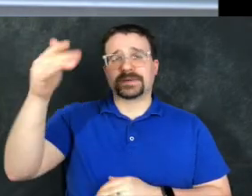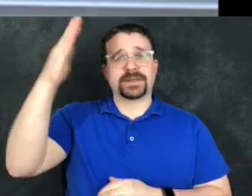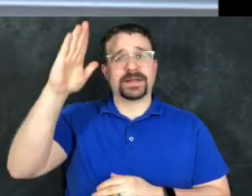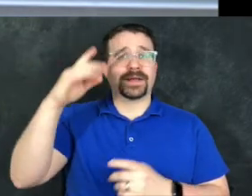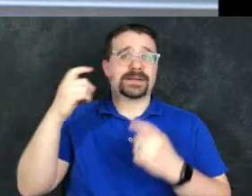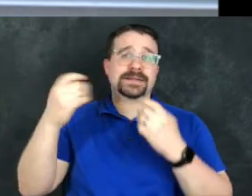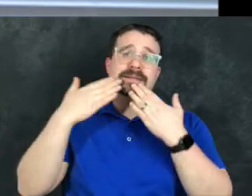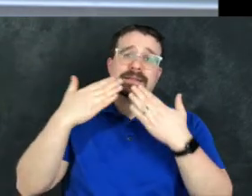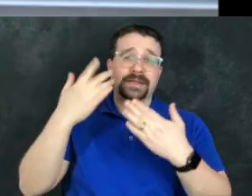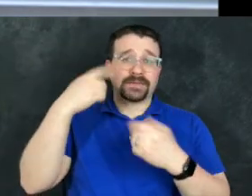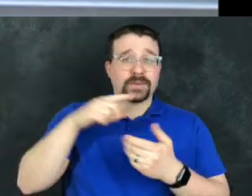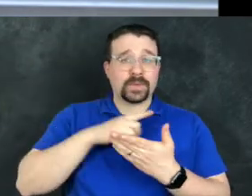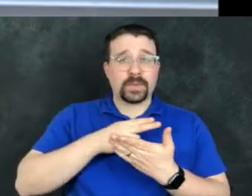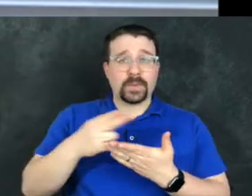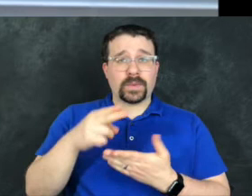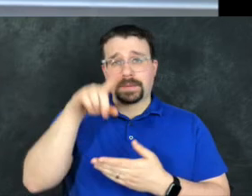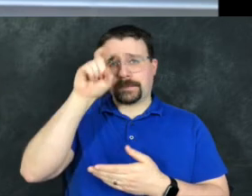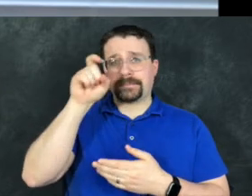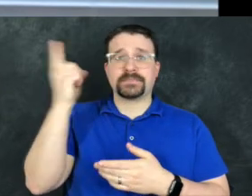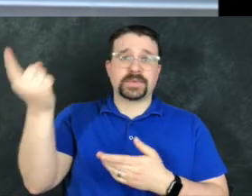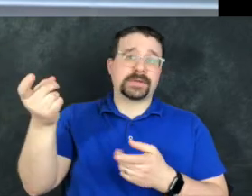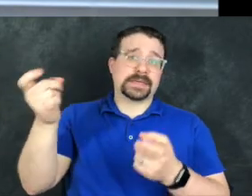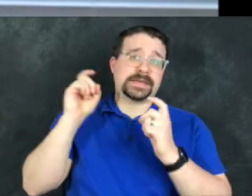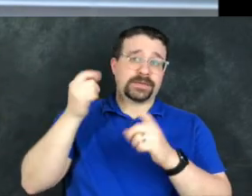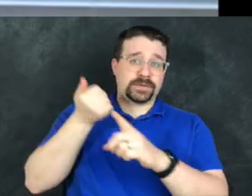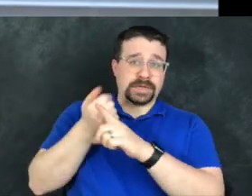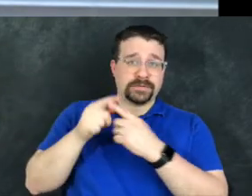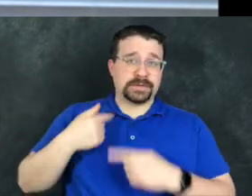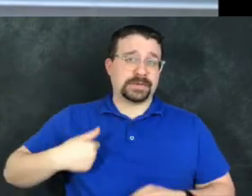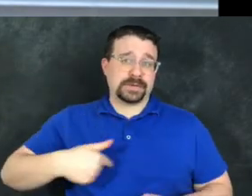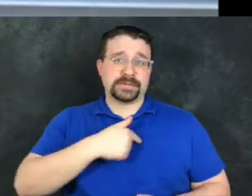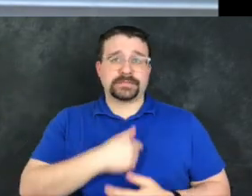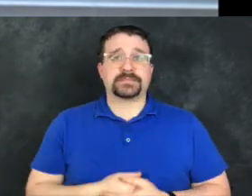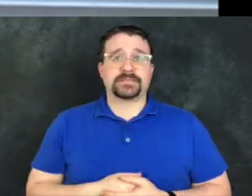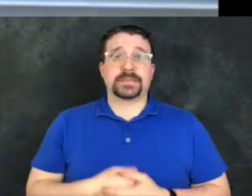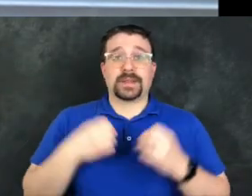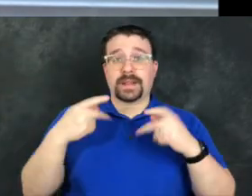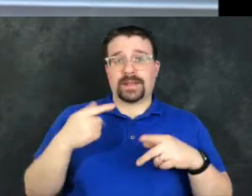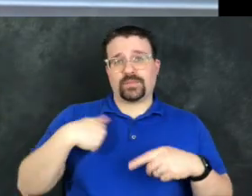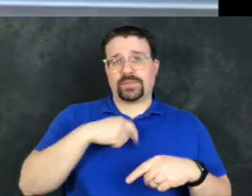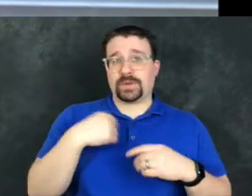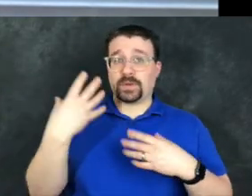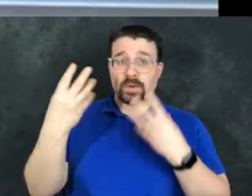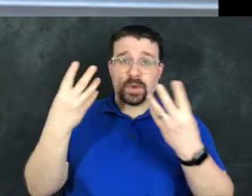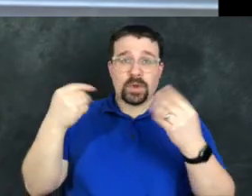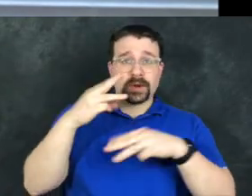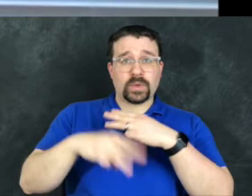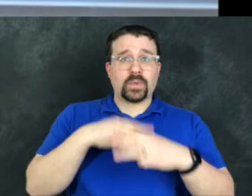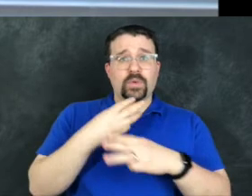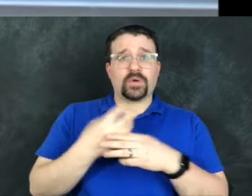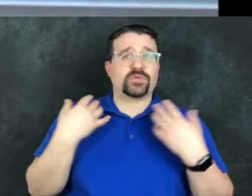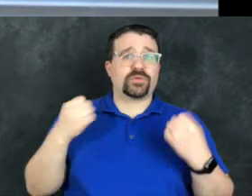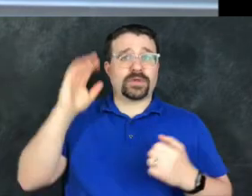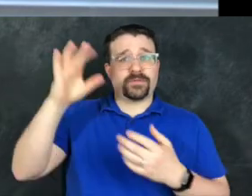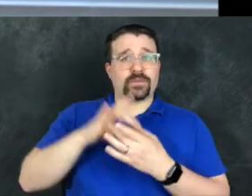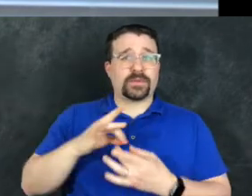Eternal God, we give you thanks for this holy mystery in which you have given yourself to us. Grant that we may go into the